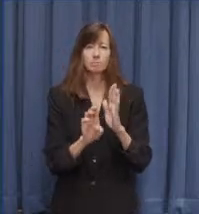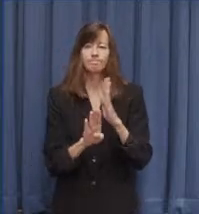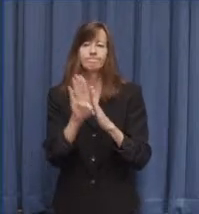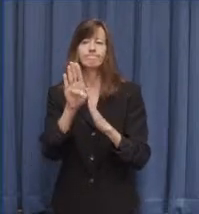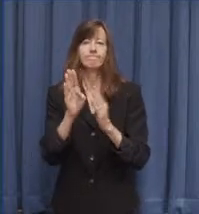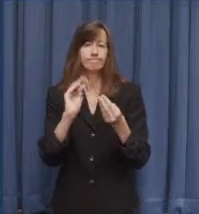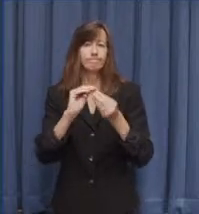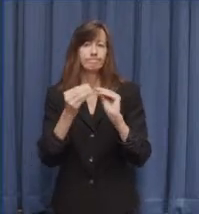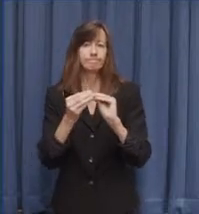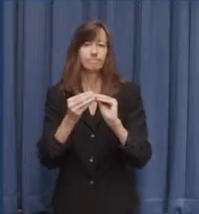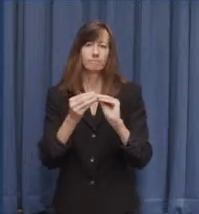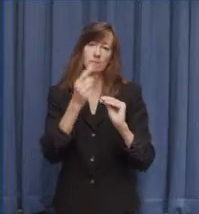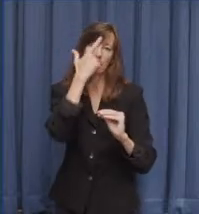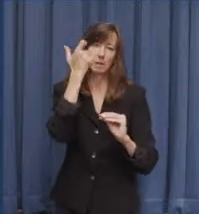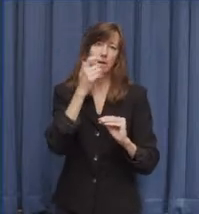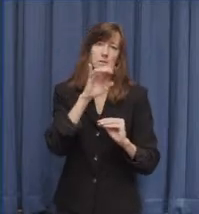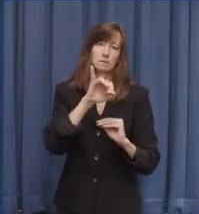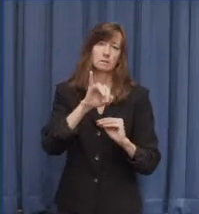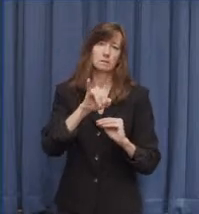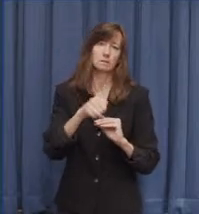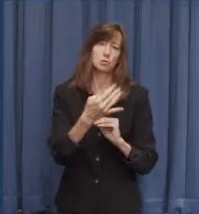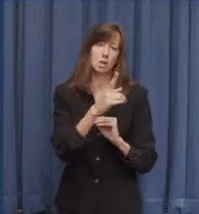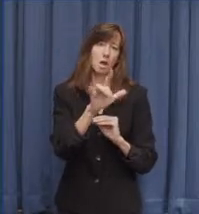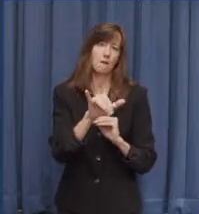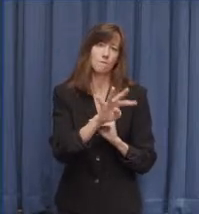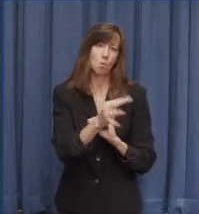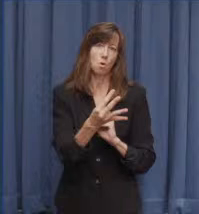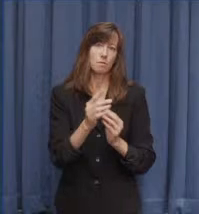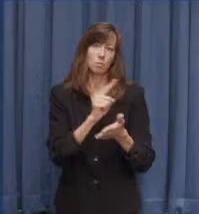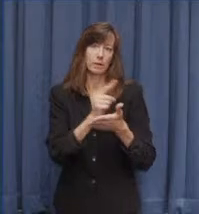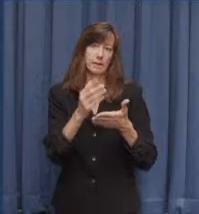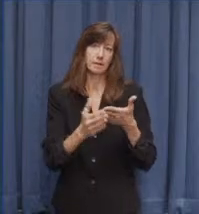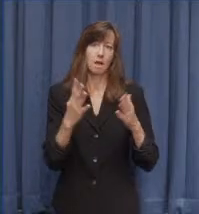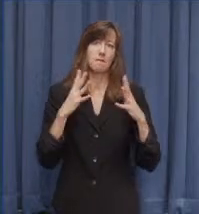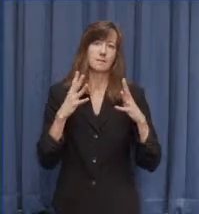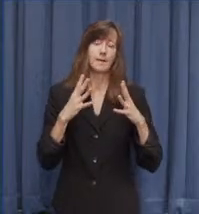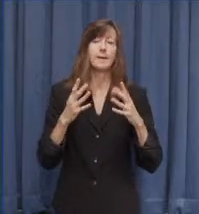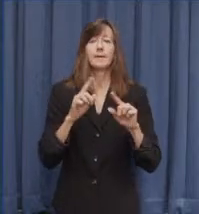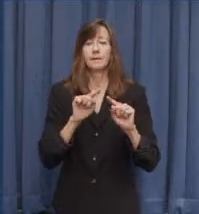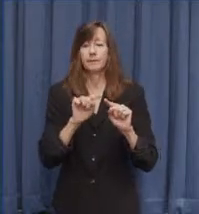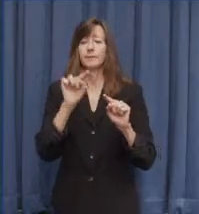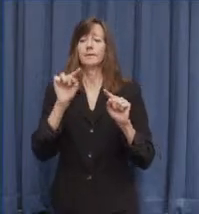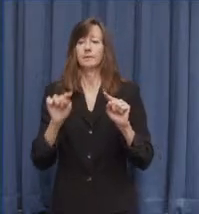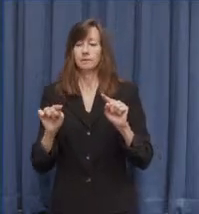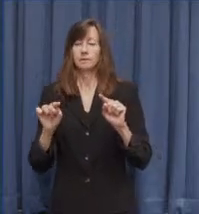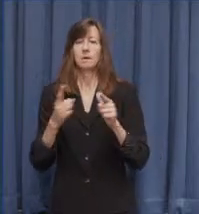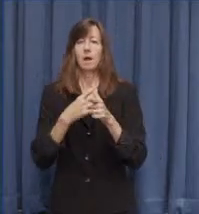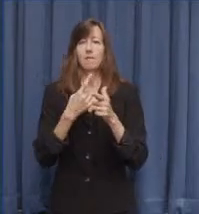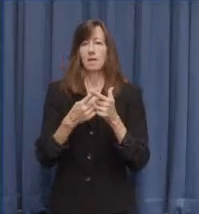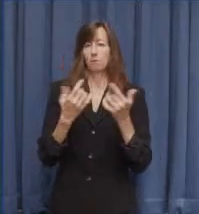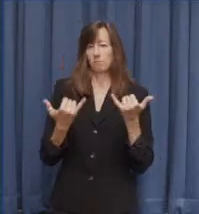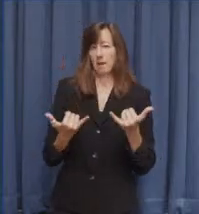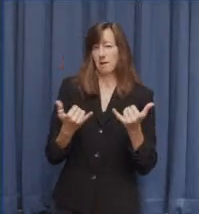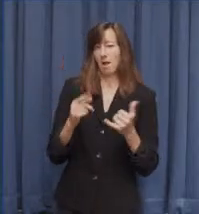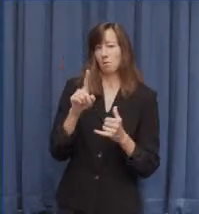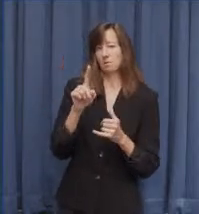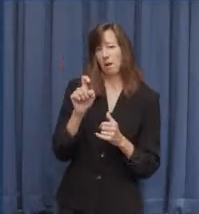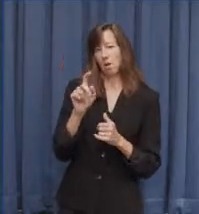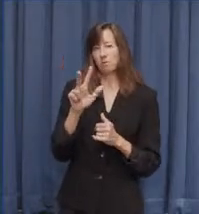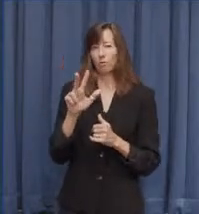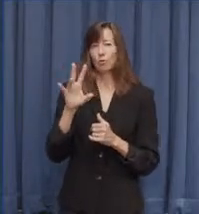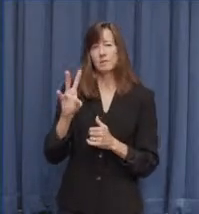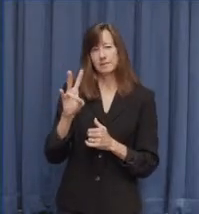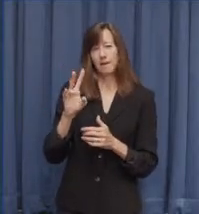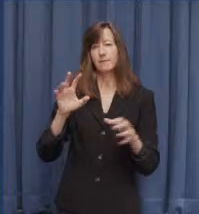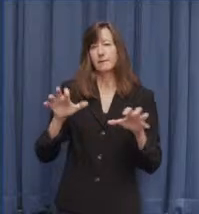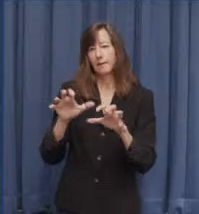I said, leveled off, and we're holding pretty steady there, right around currently 137 active cases